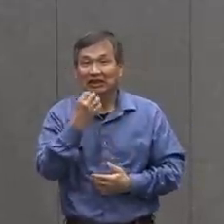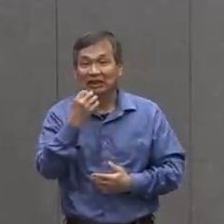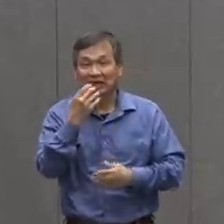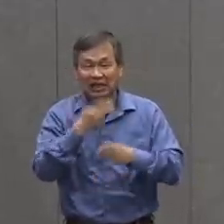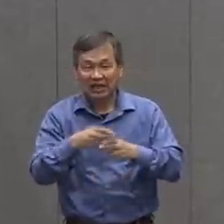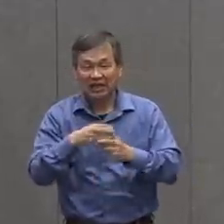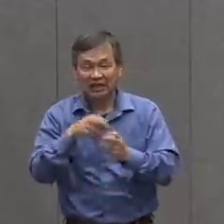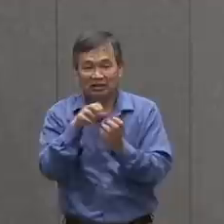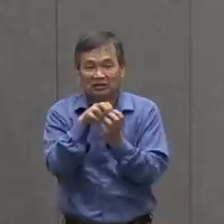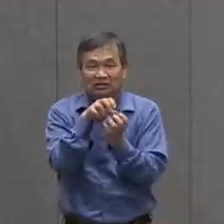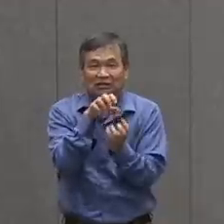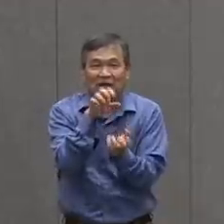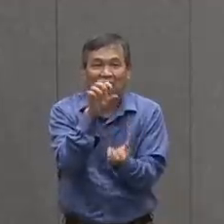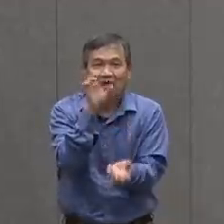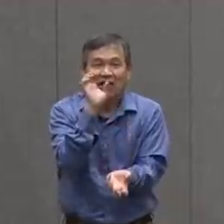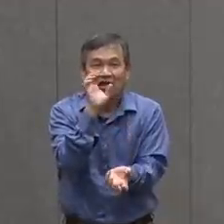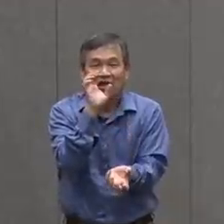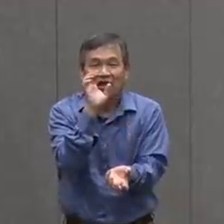your head.